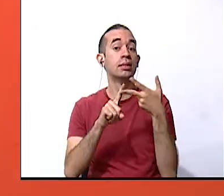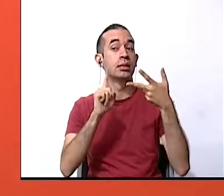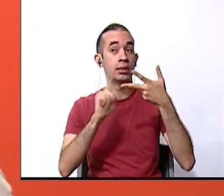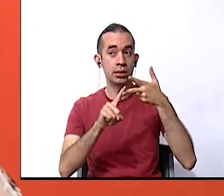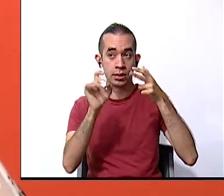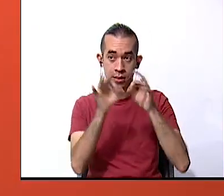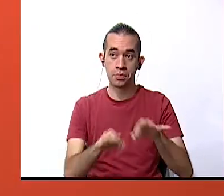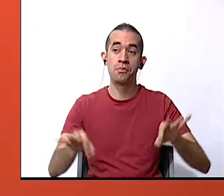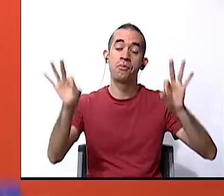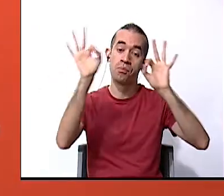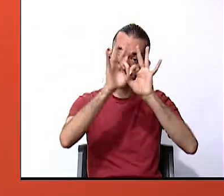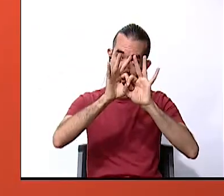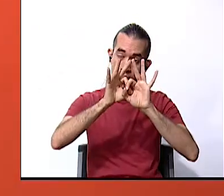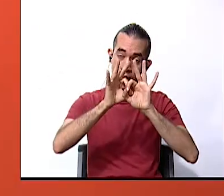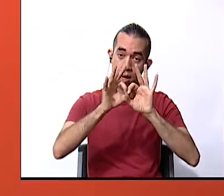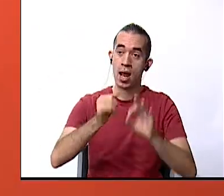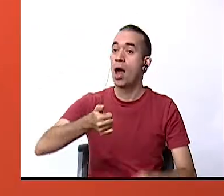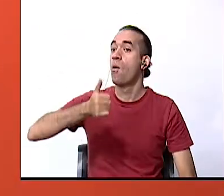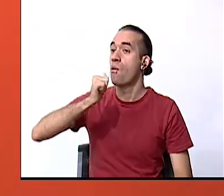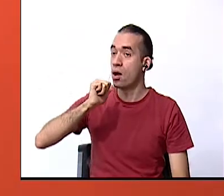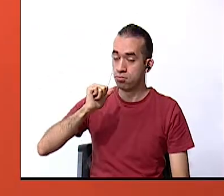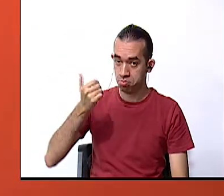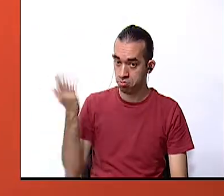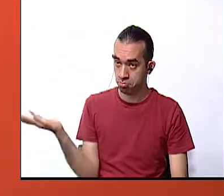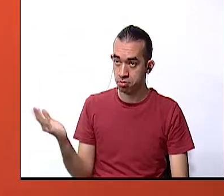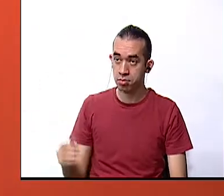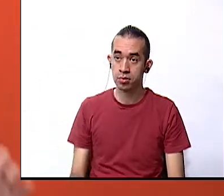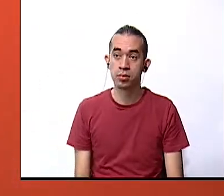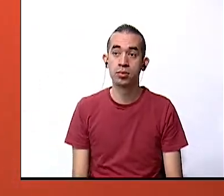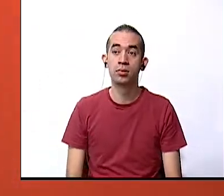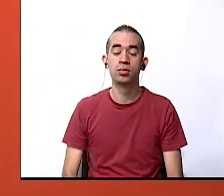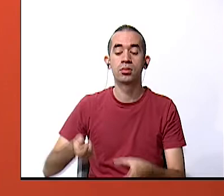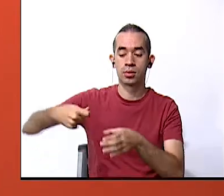important to have water,